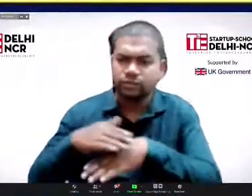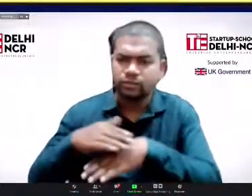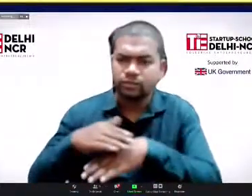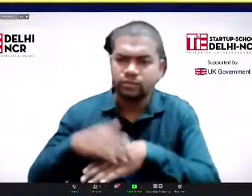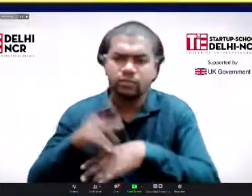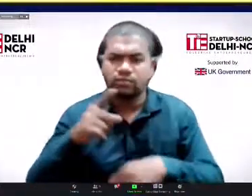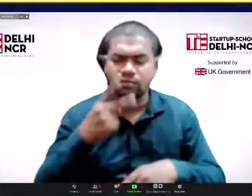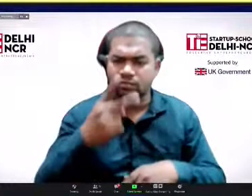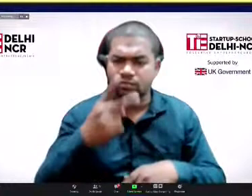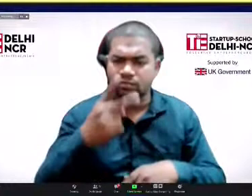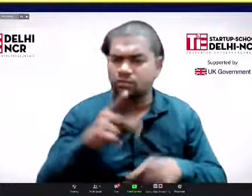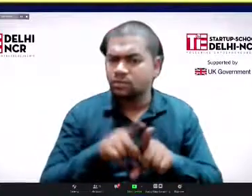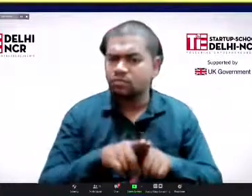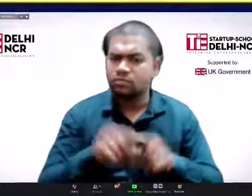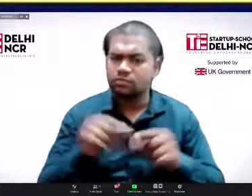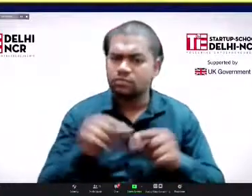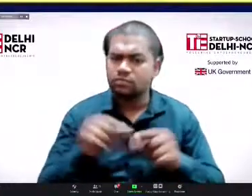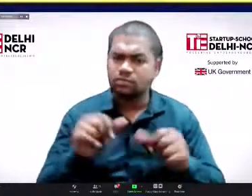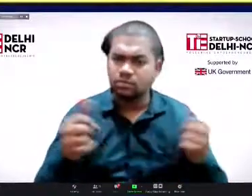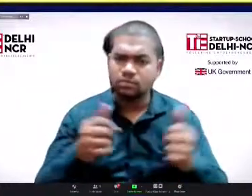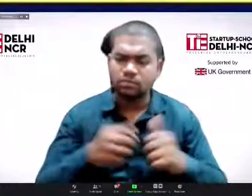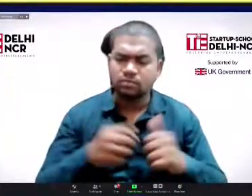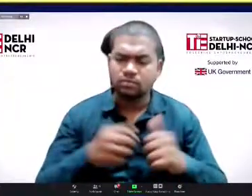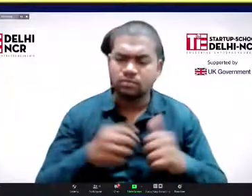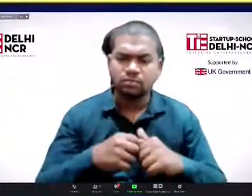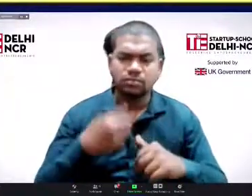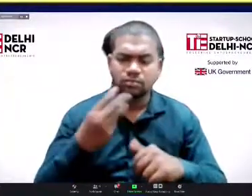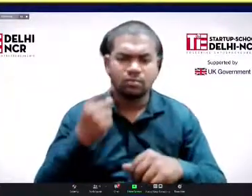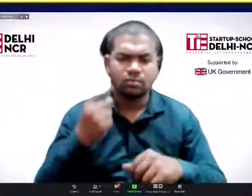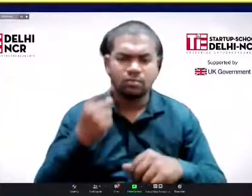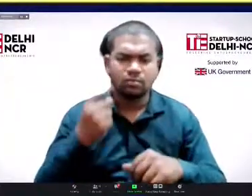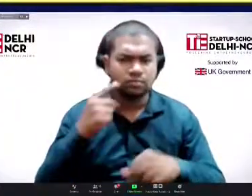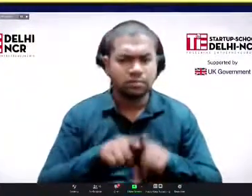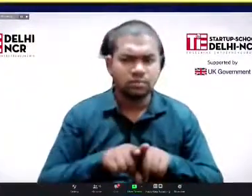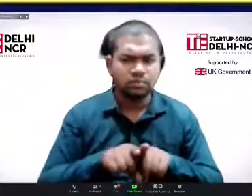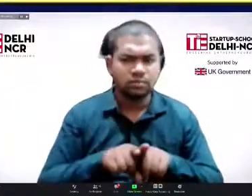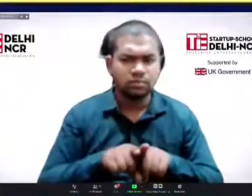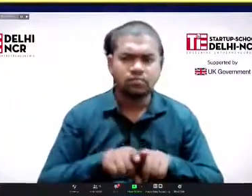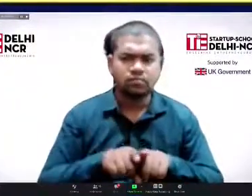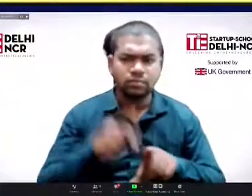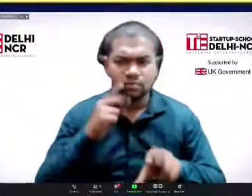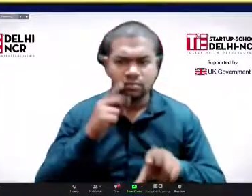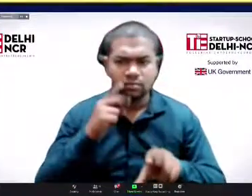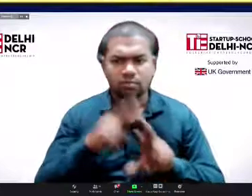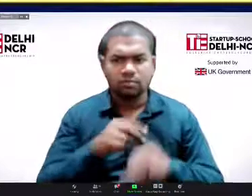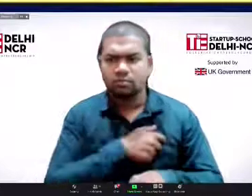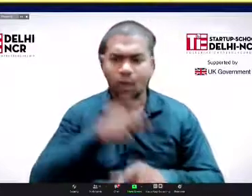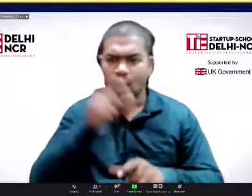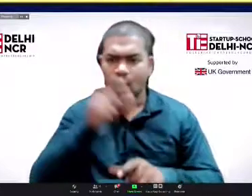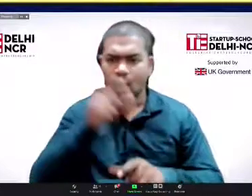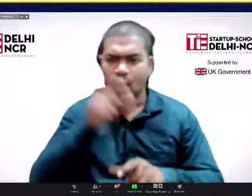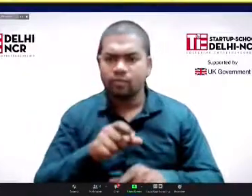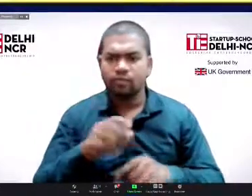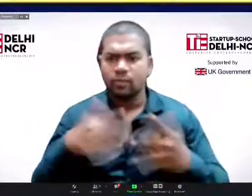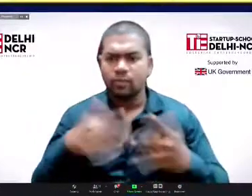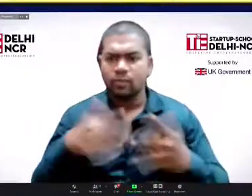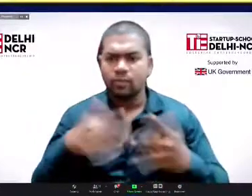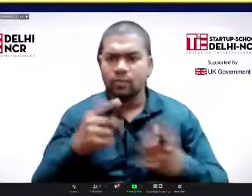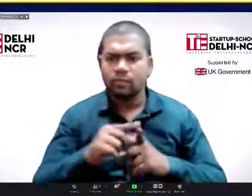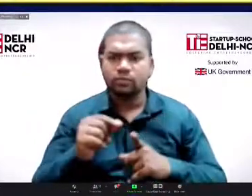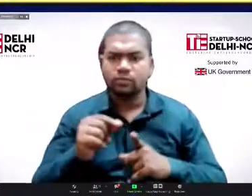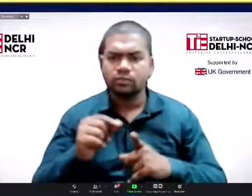very sensorial. It can be very sensorial. It can be very sensitive. Now, if this brand were a human being, how would it do this particular thing?